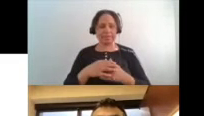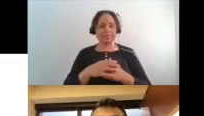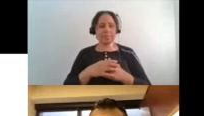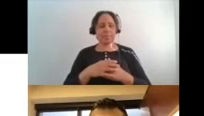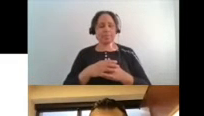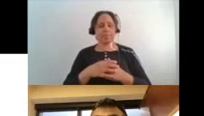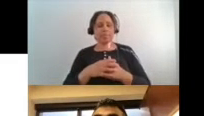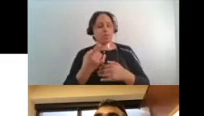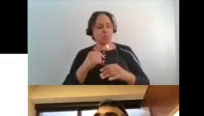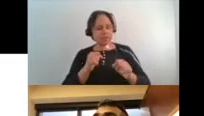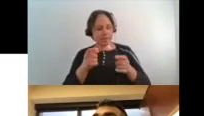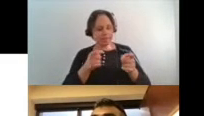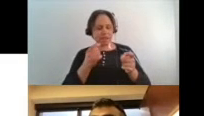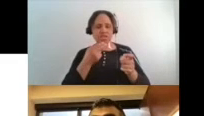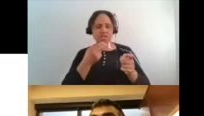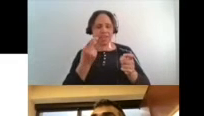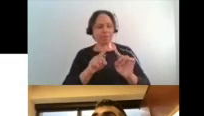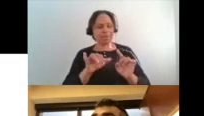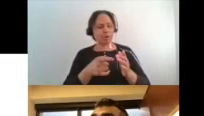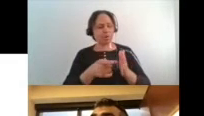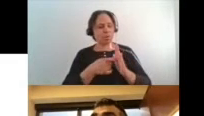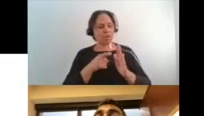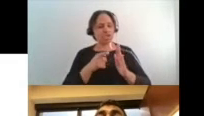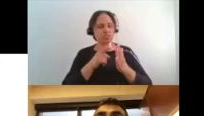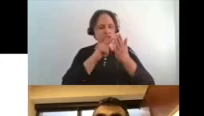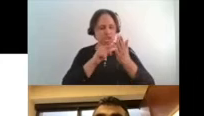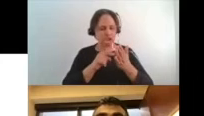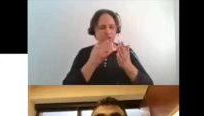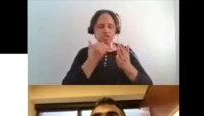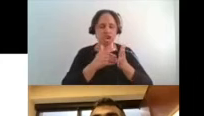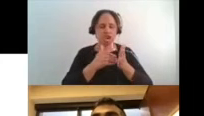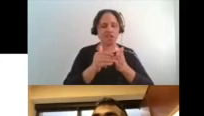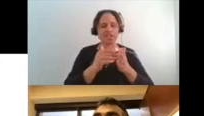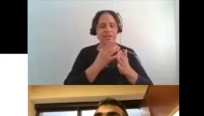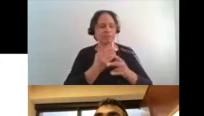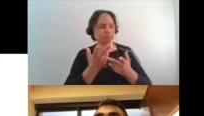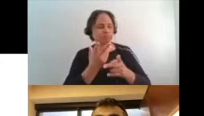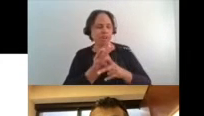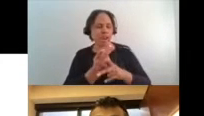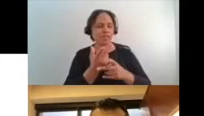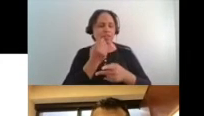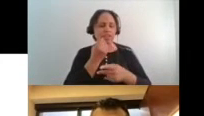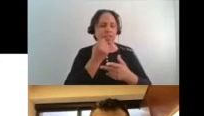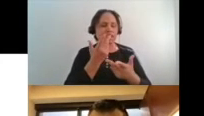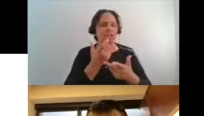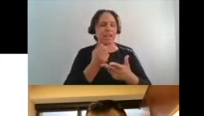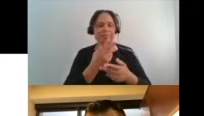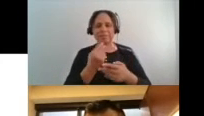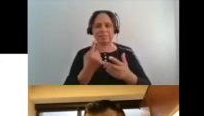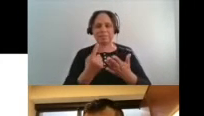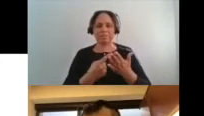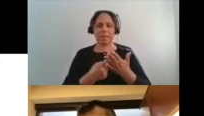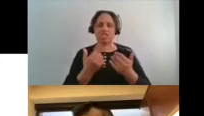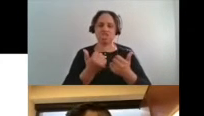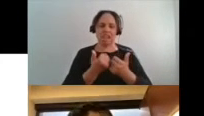sugars very regularly and often and be very on top of things, watch your diet in ways that are sometimes prohibitive or challenging.